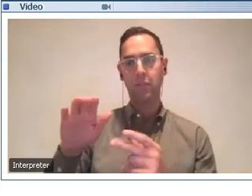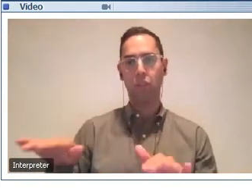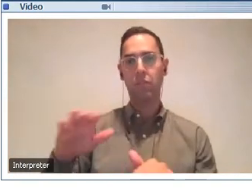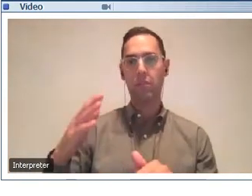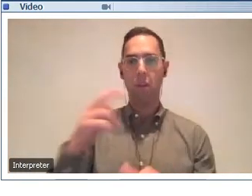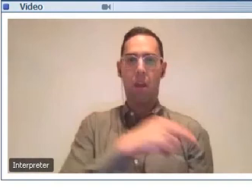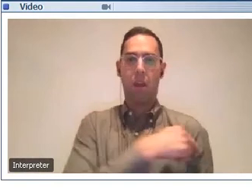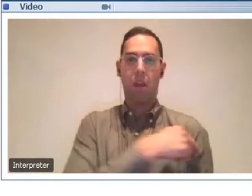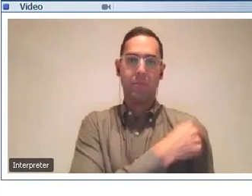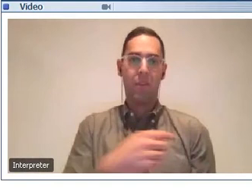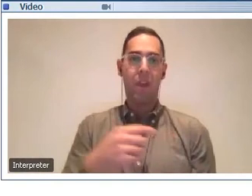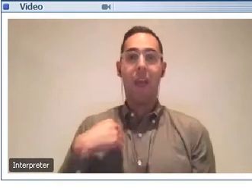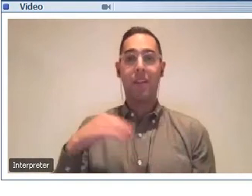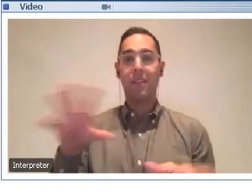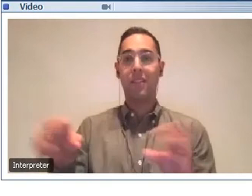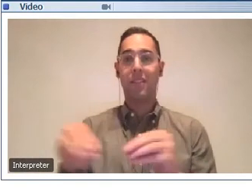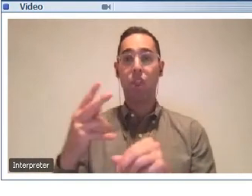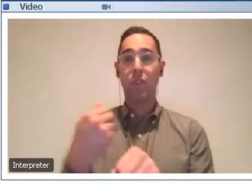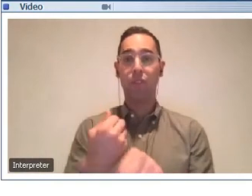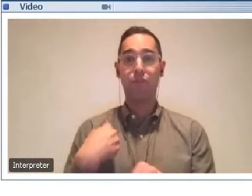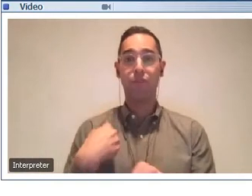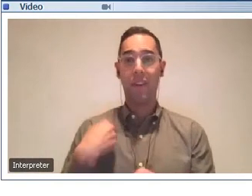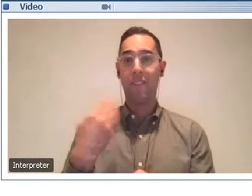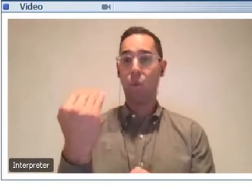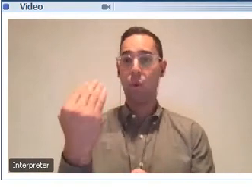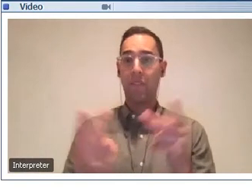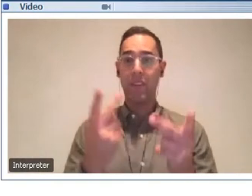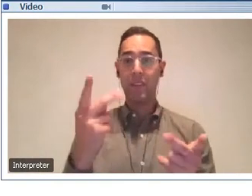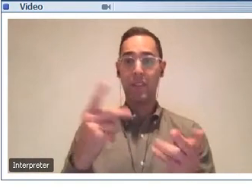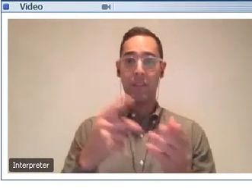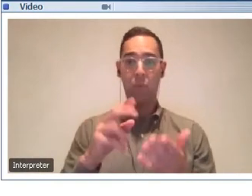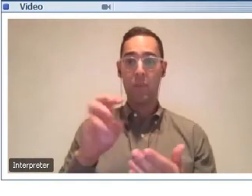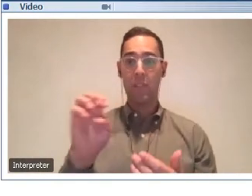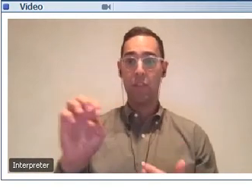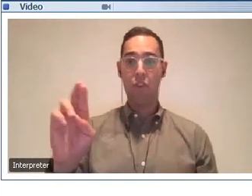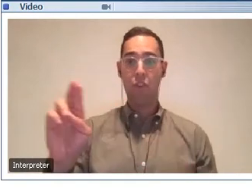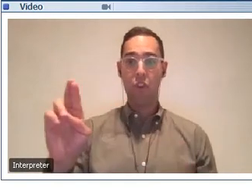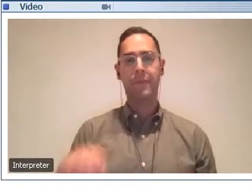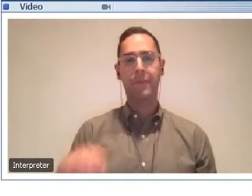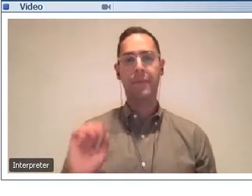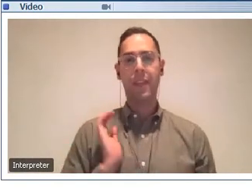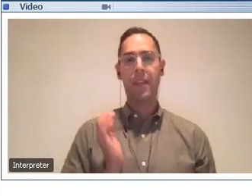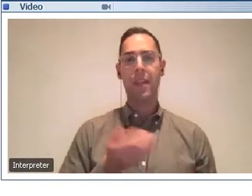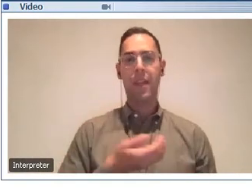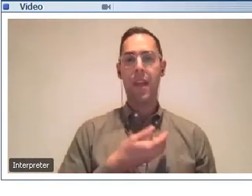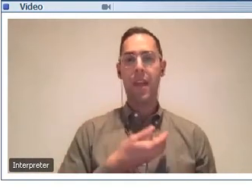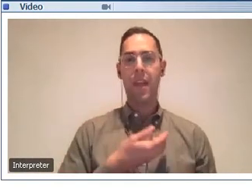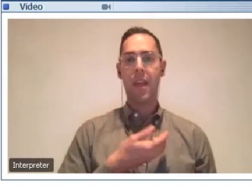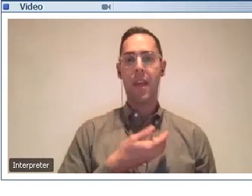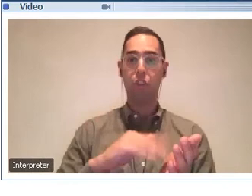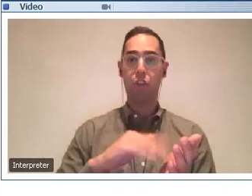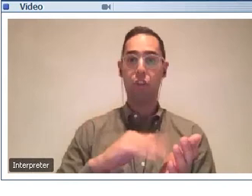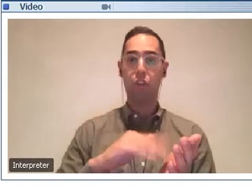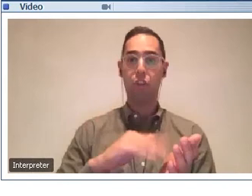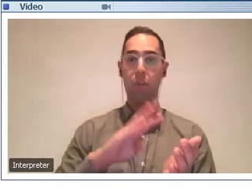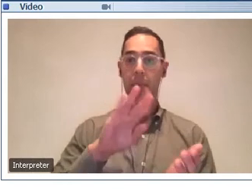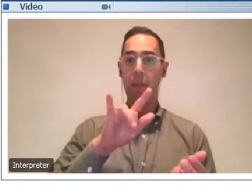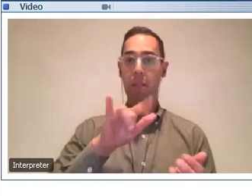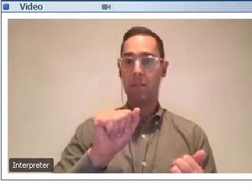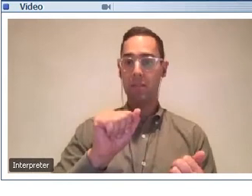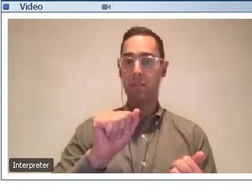years. Our medical bills were mostly covered by the Catastrophic Illness and Children Relief Fund, and we were both